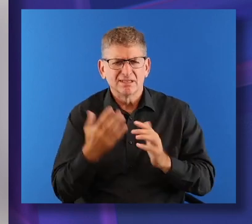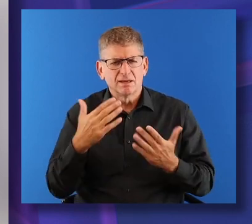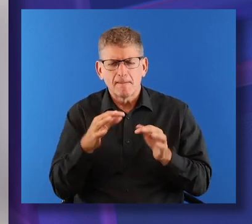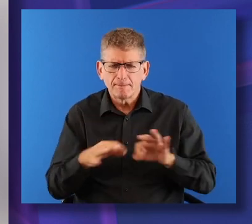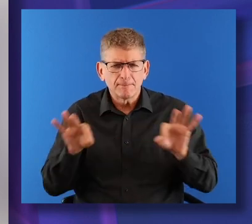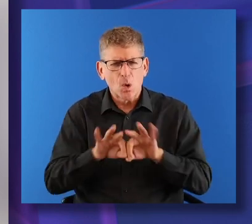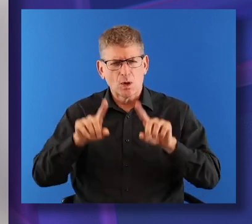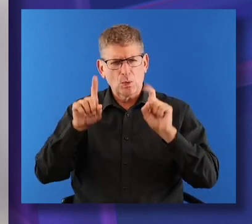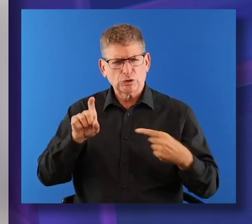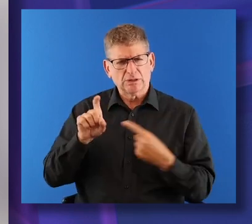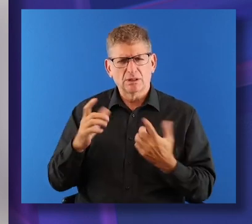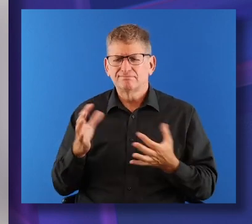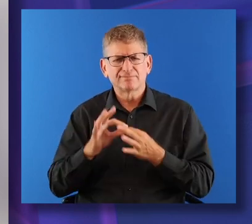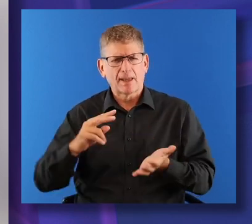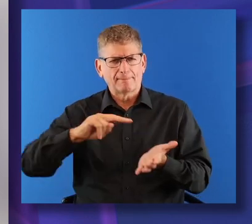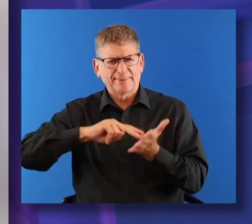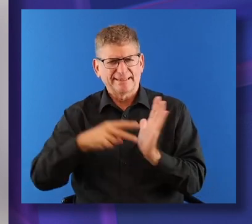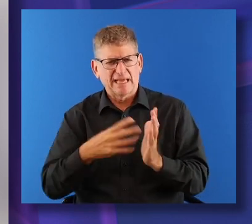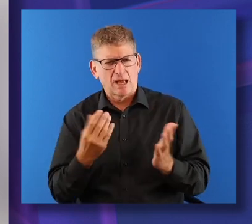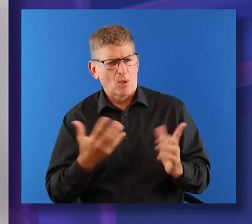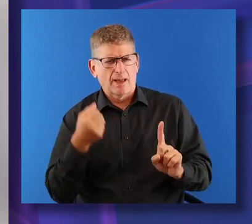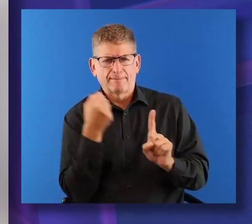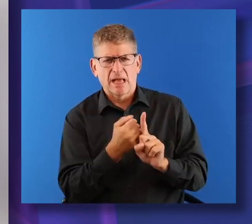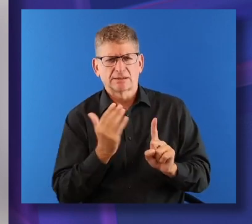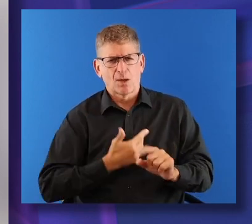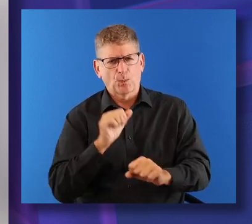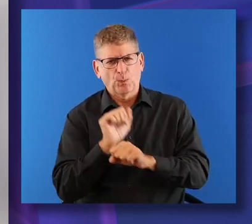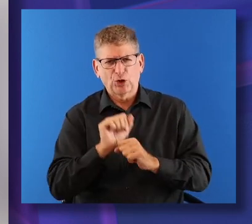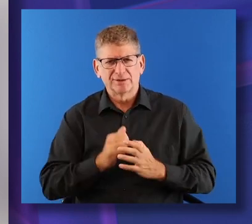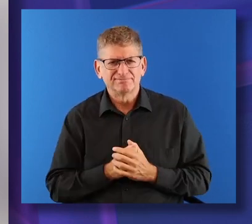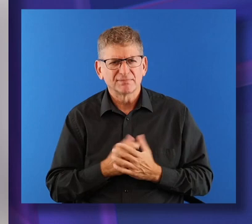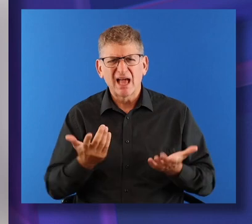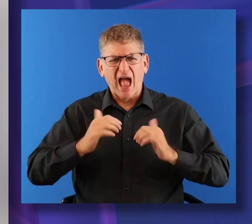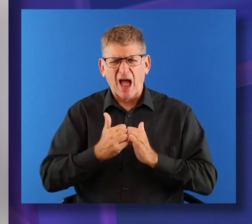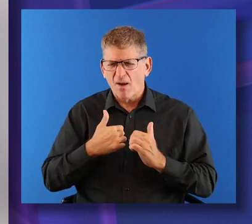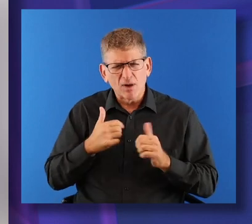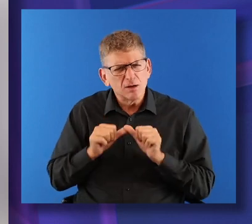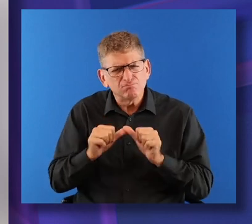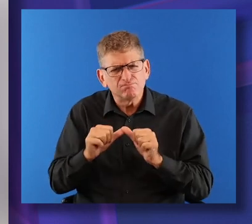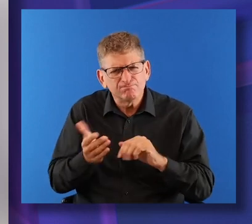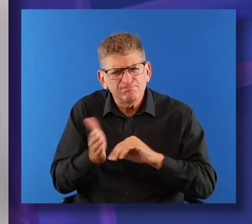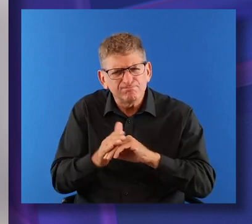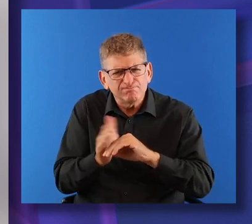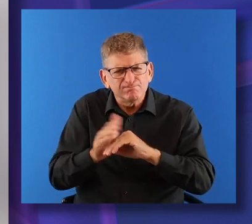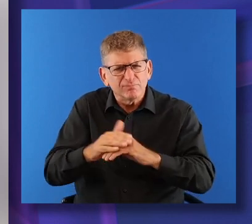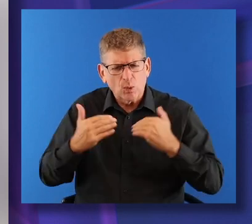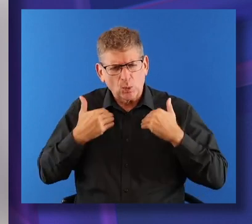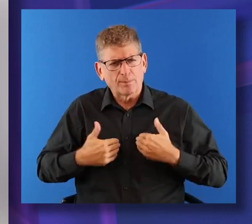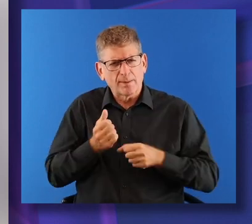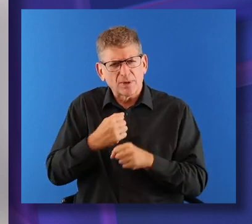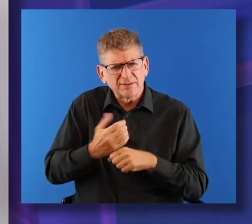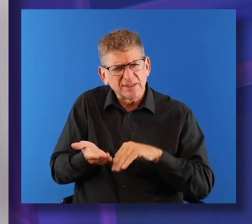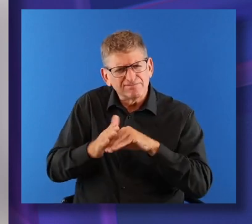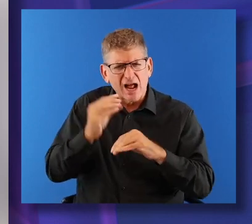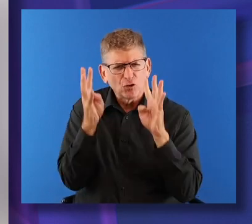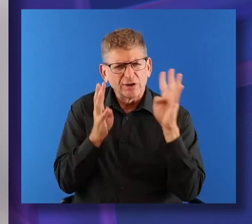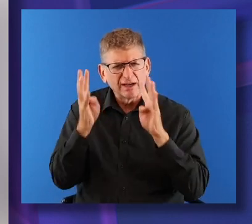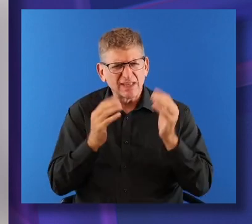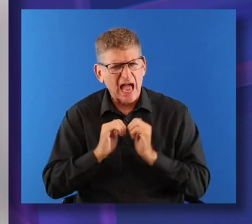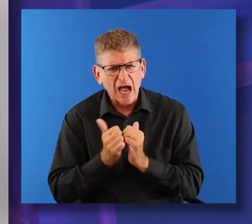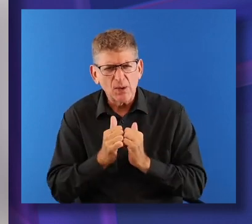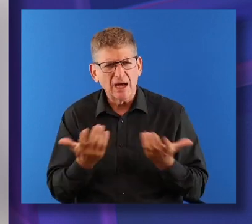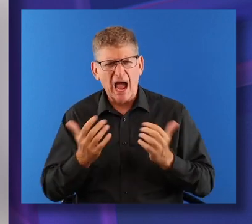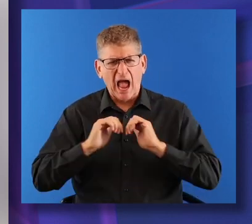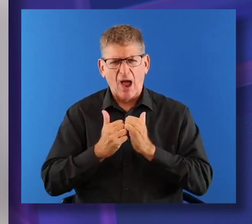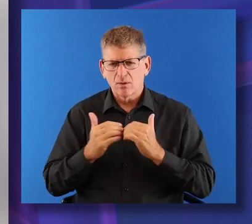our work. How might we further amplify human productivity and creativity? How might advances in technology